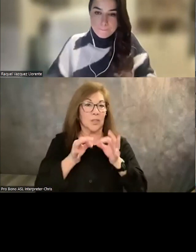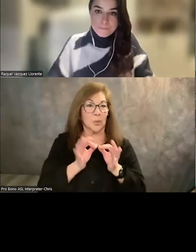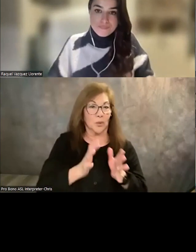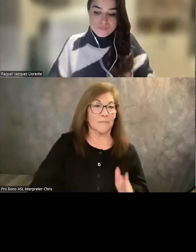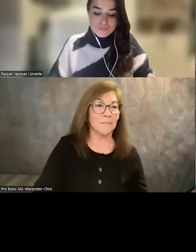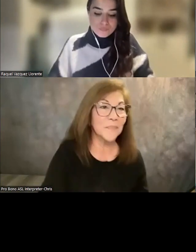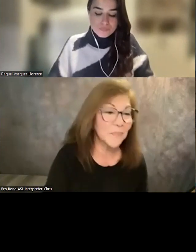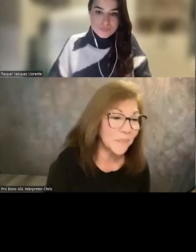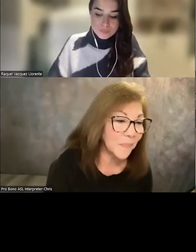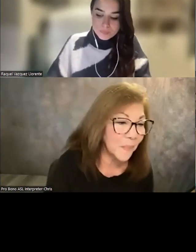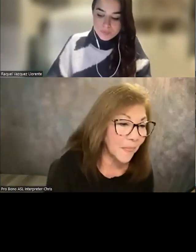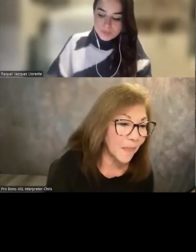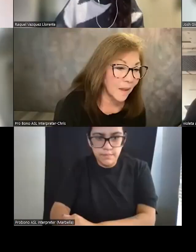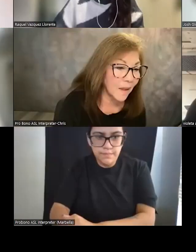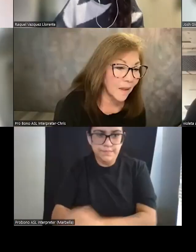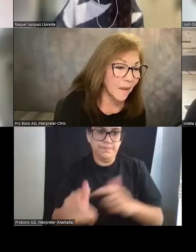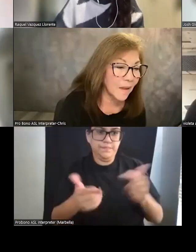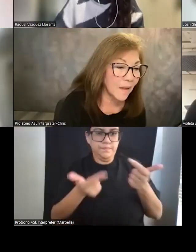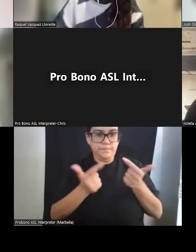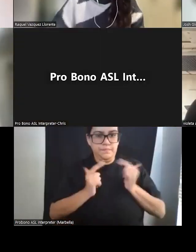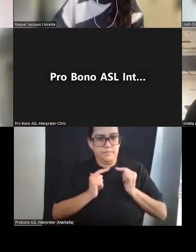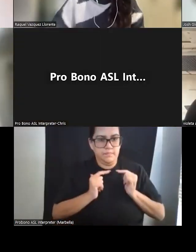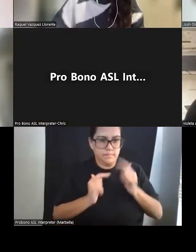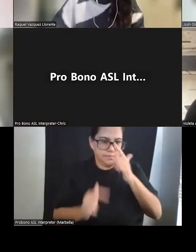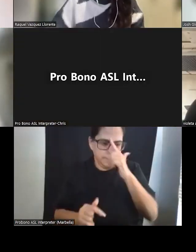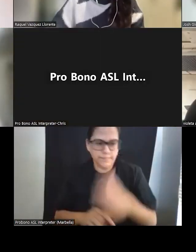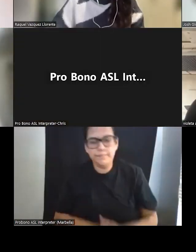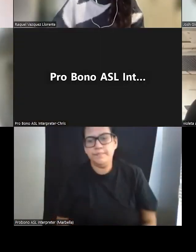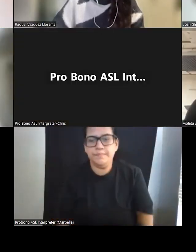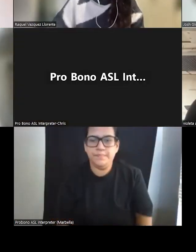if I can share my screen.